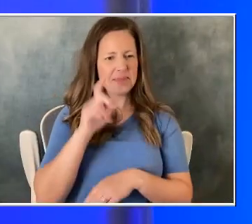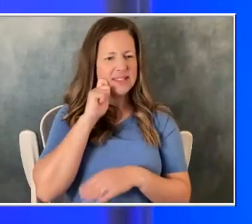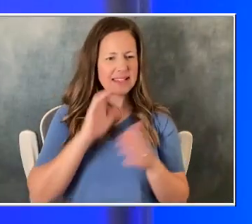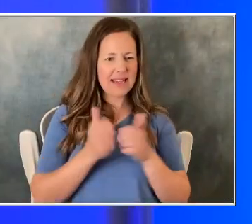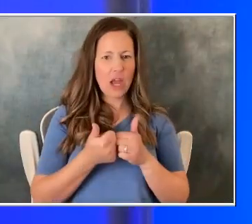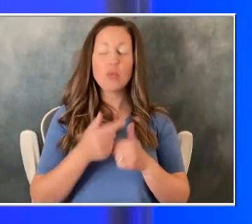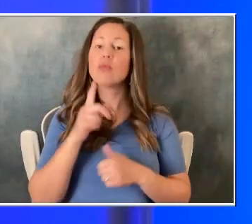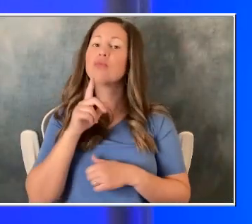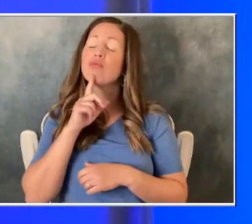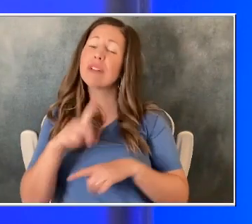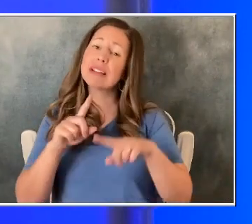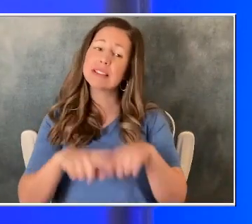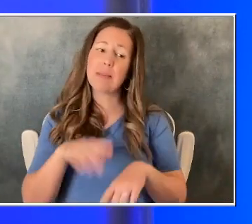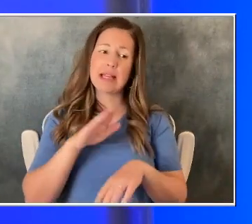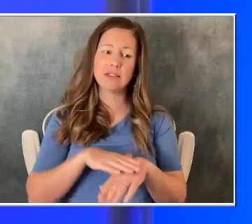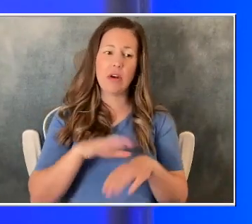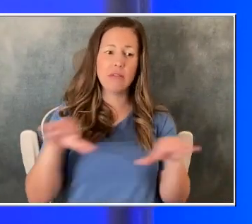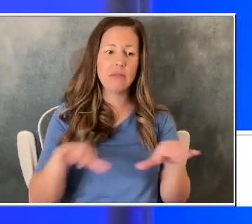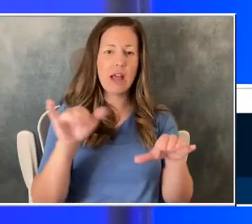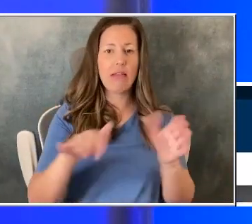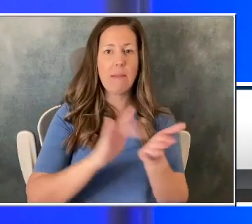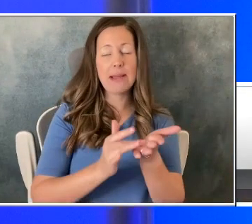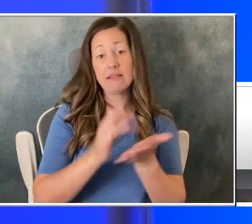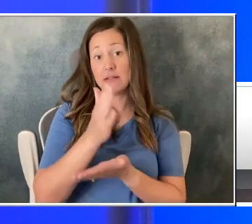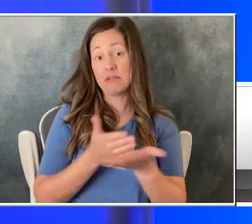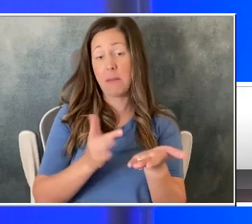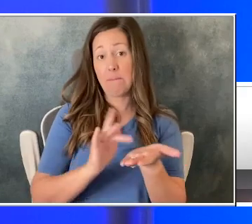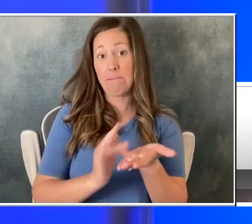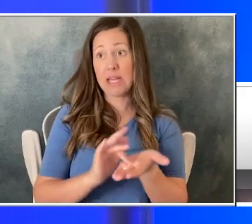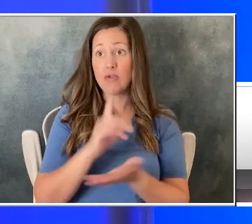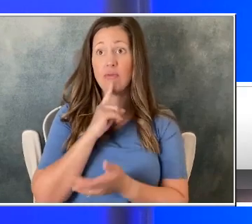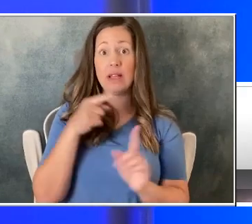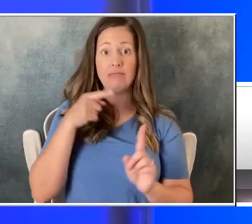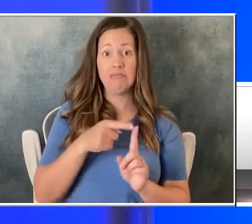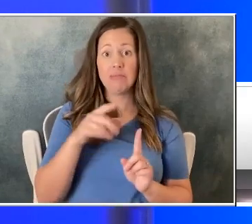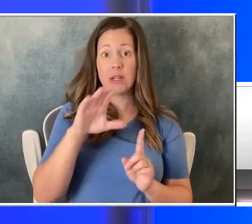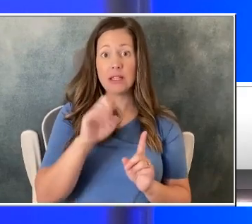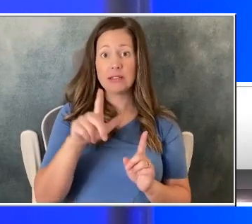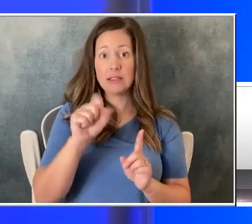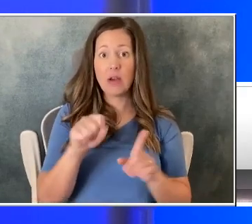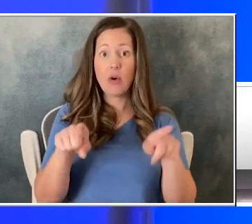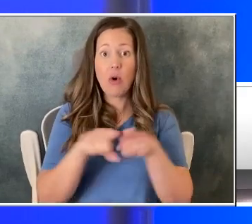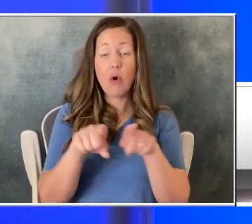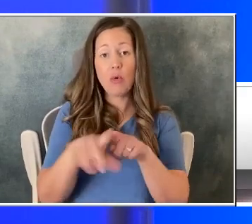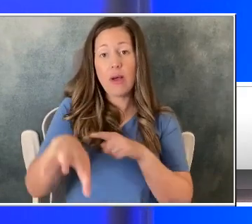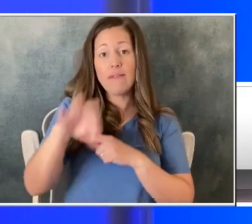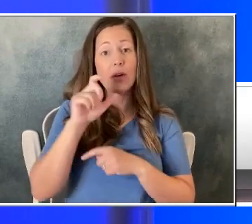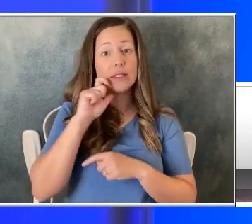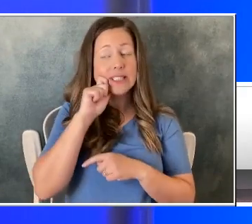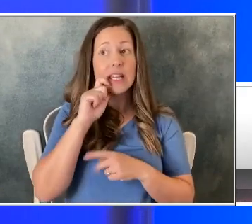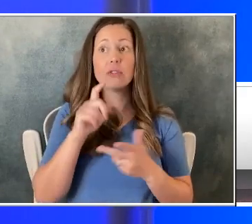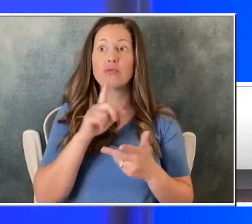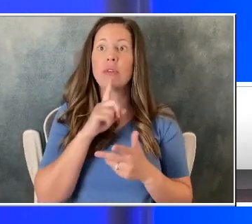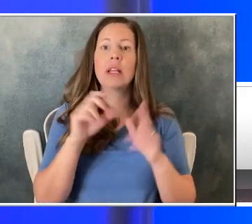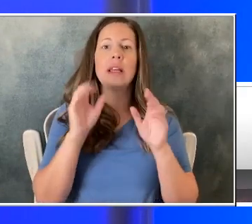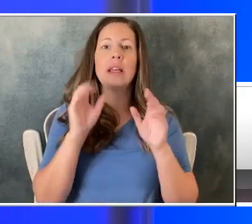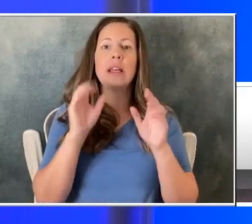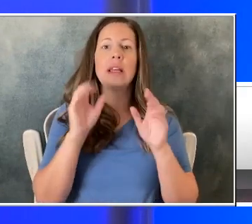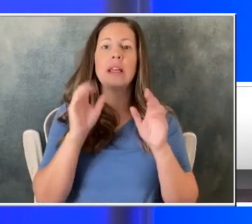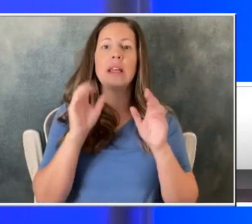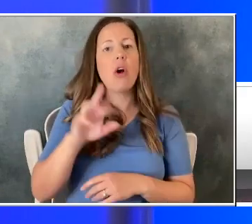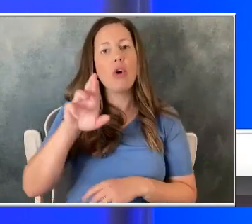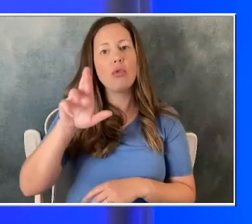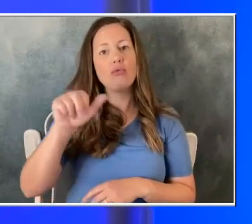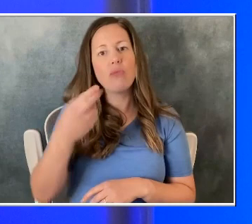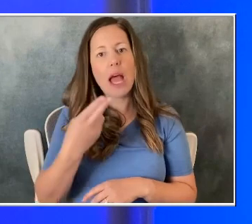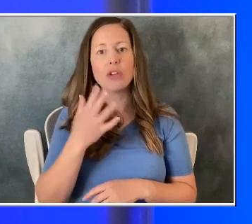so some medications, for example, that specifically target cells that are also found in the skin will cause a rash in the skin that looks like that